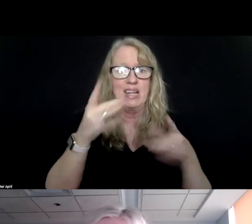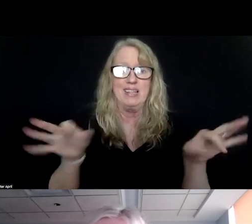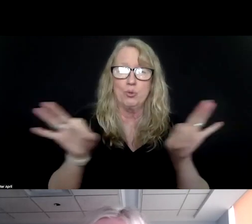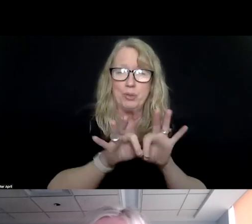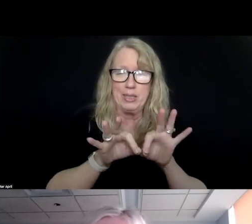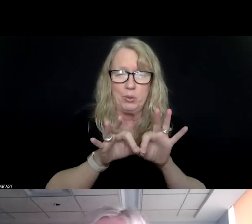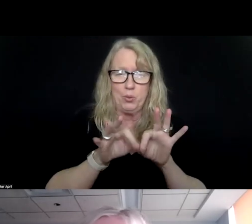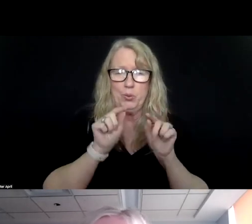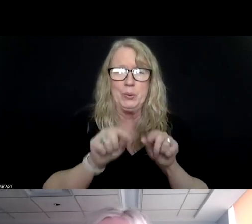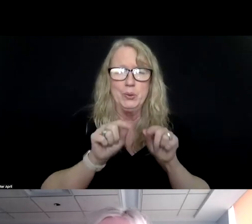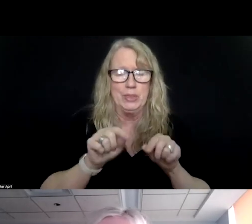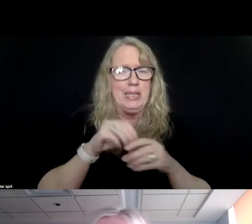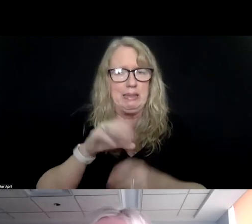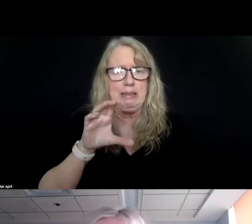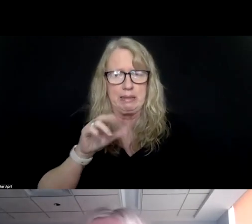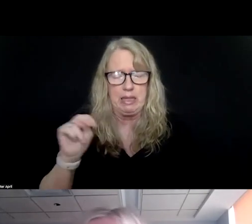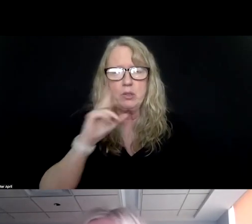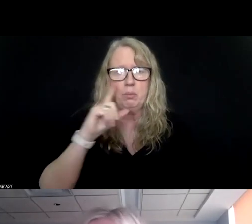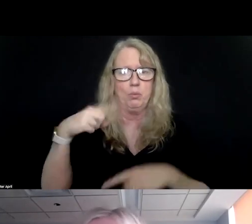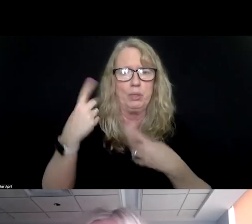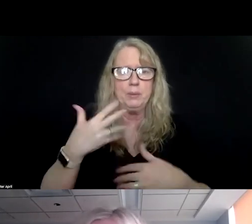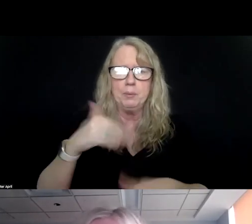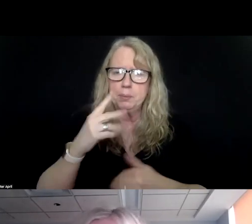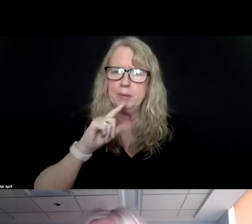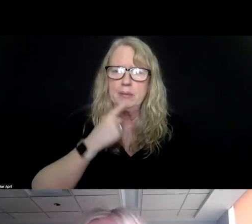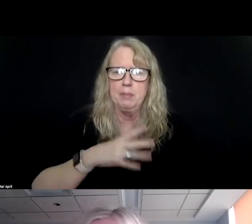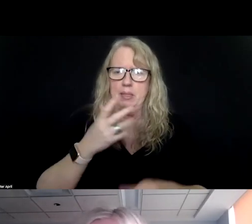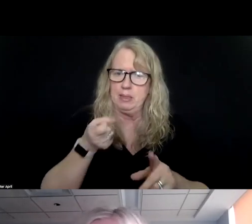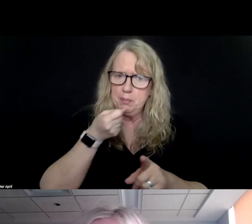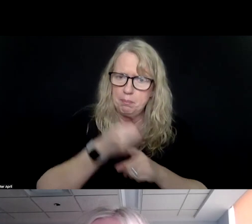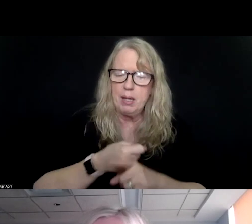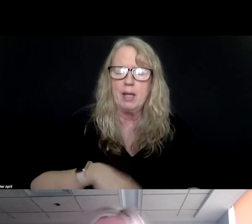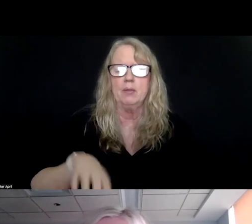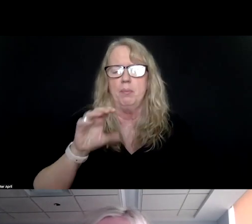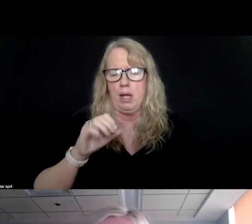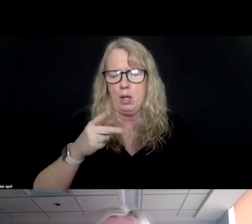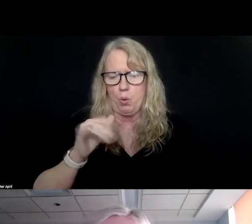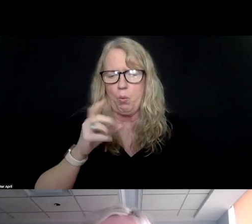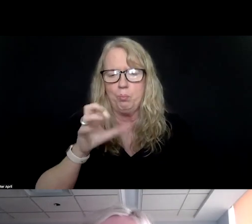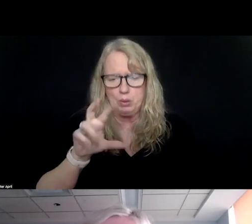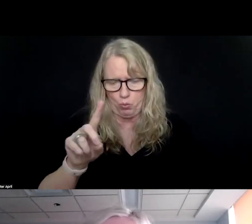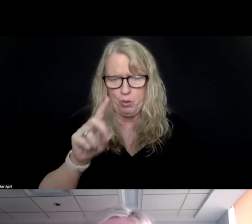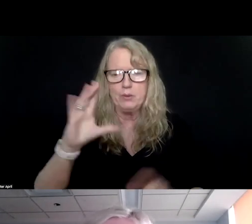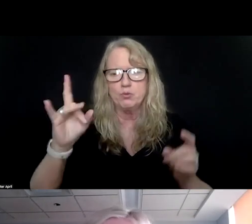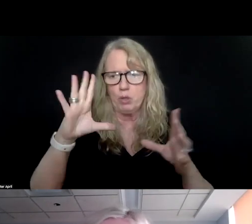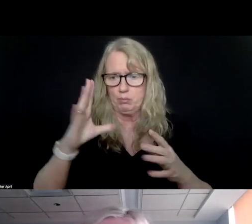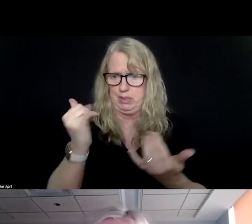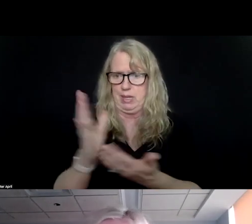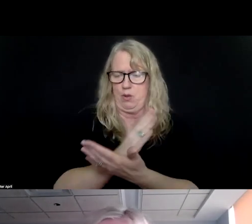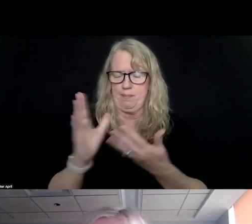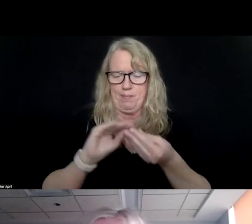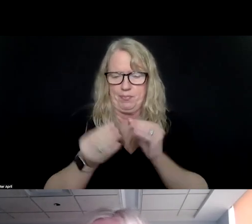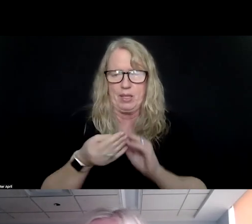in Connecticut. We've been really significantly impacted by the opioid crisis. And in fact, we rank number 8